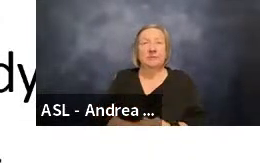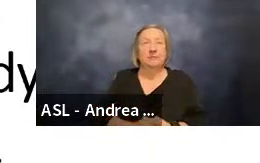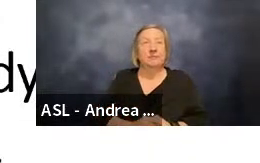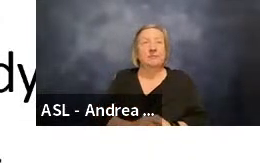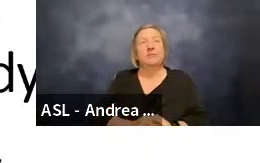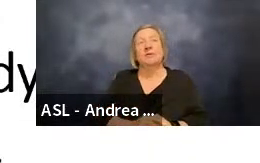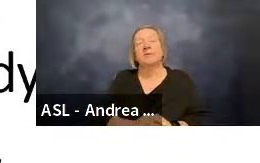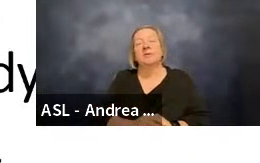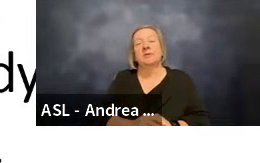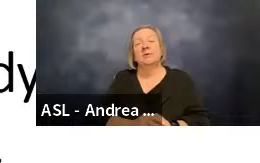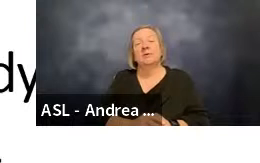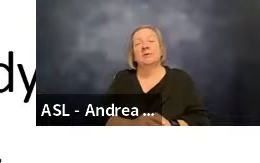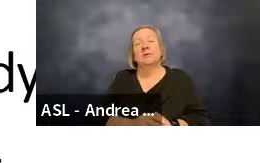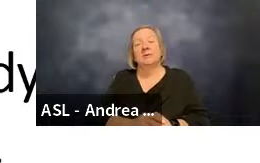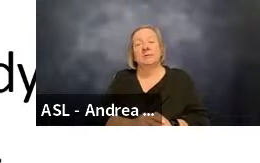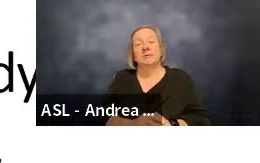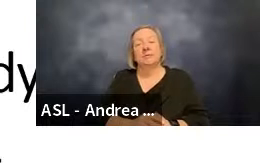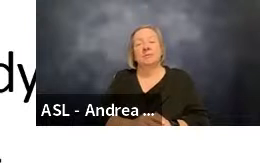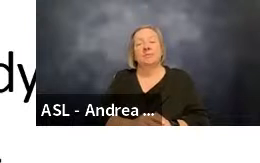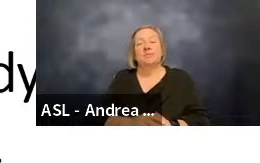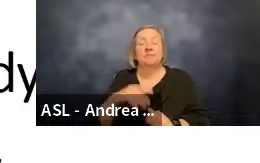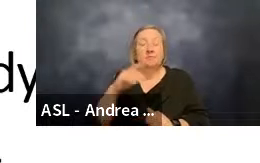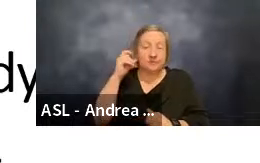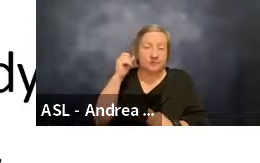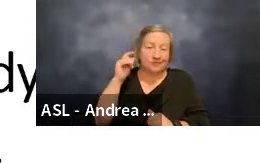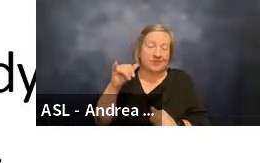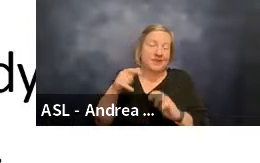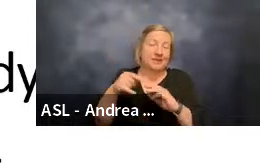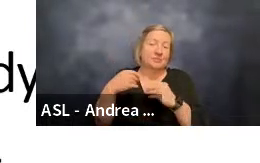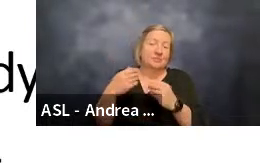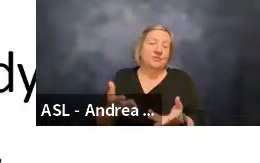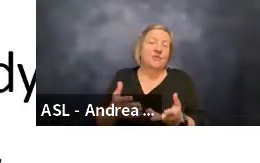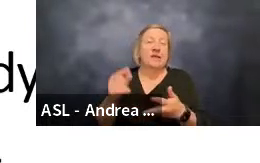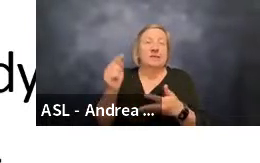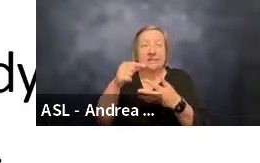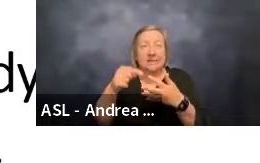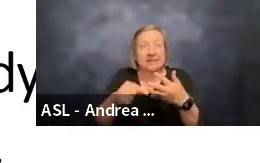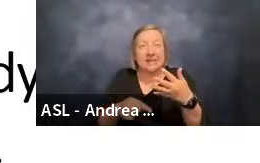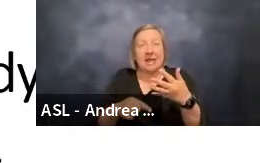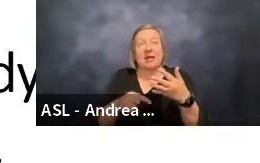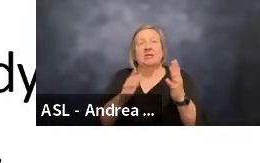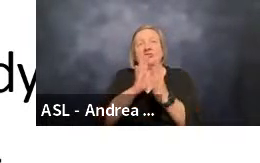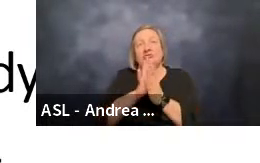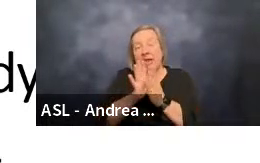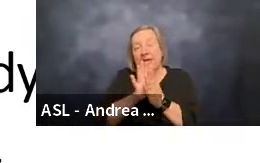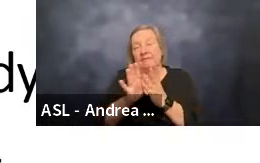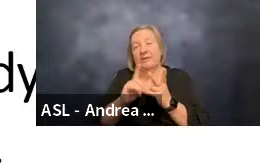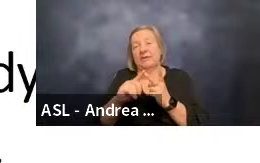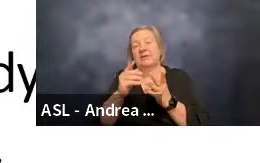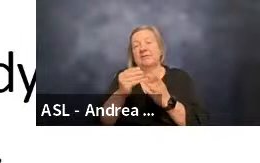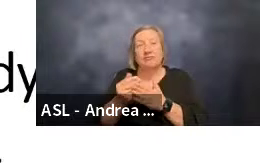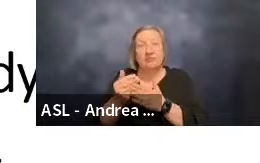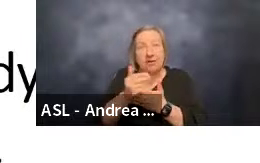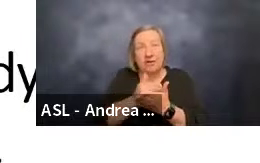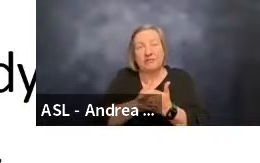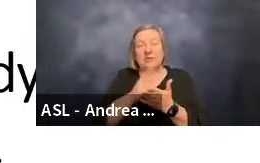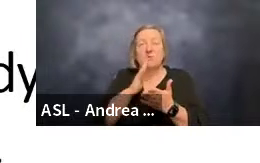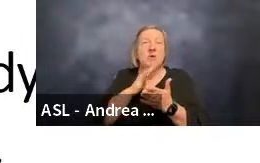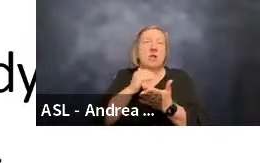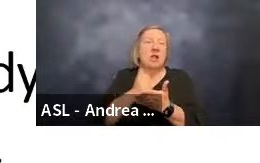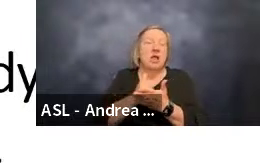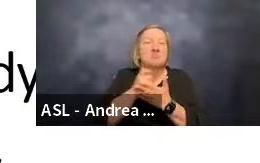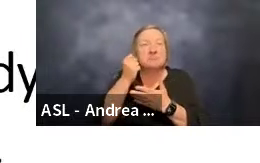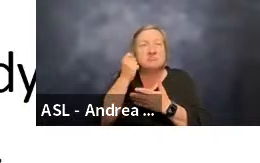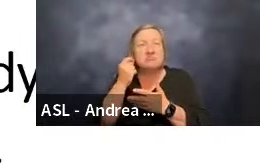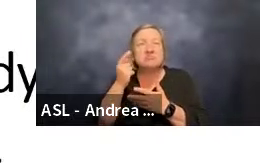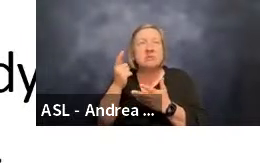So within this, it really does provide that detailed traffic and revenue projections that will help inform the rate setting by the